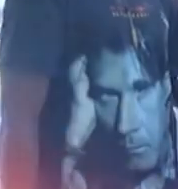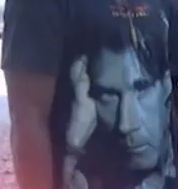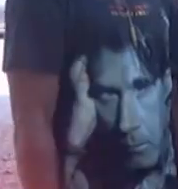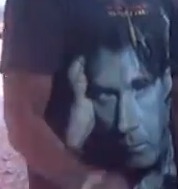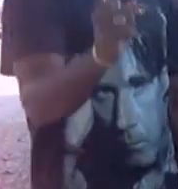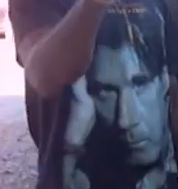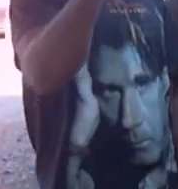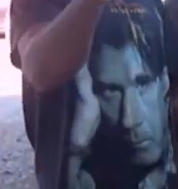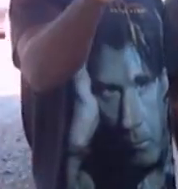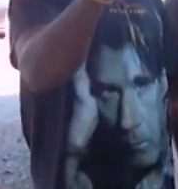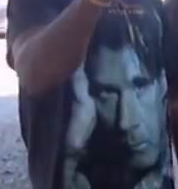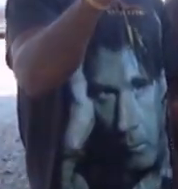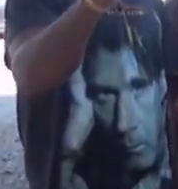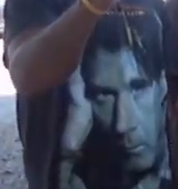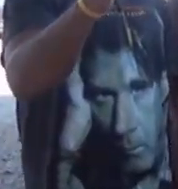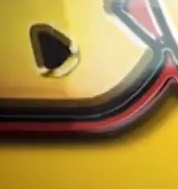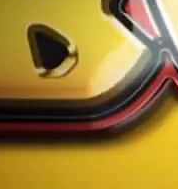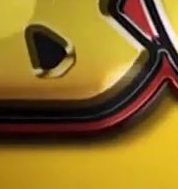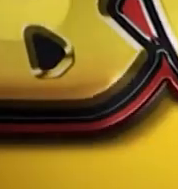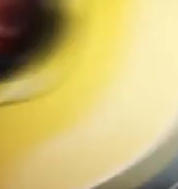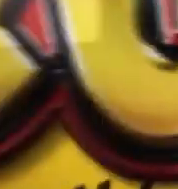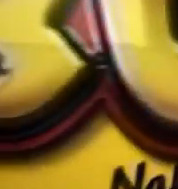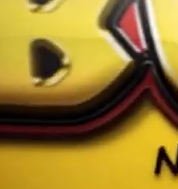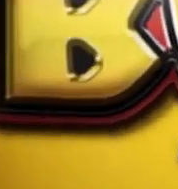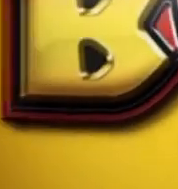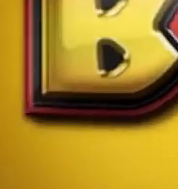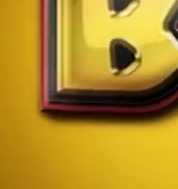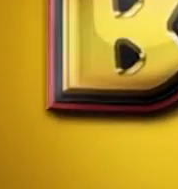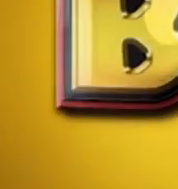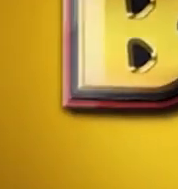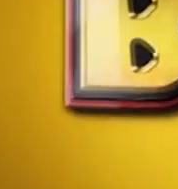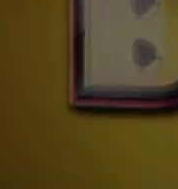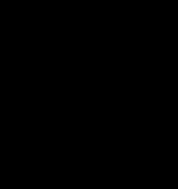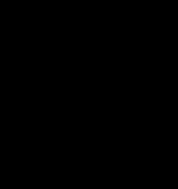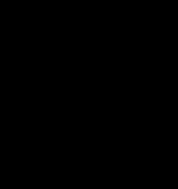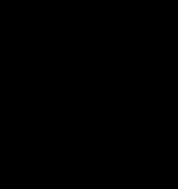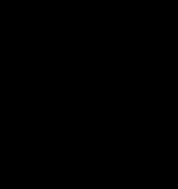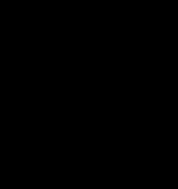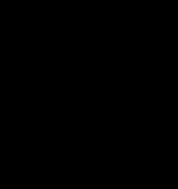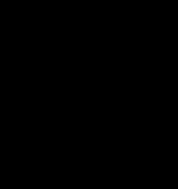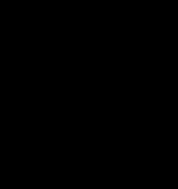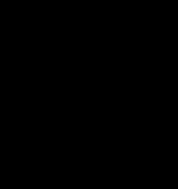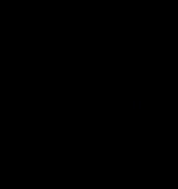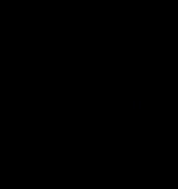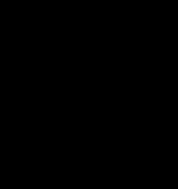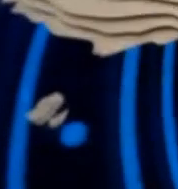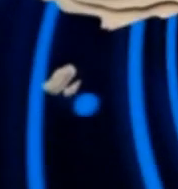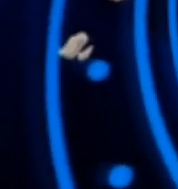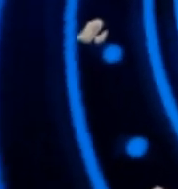Bola FM number 2 NSR. Bola FM number 2 NSR.